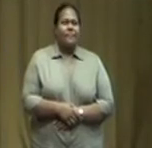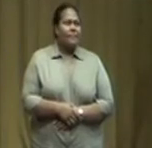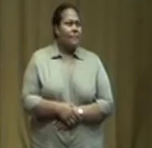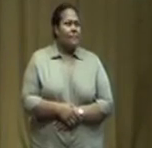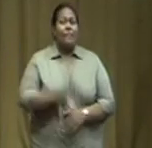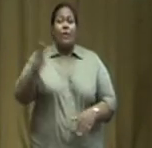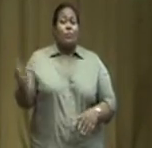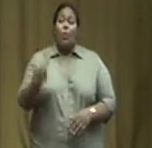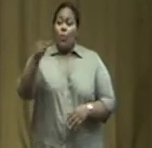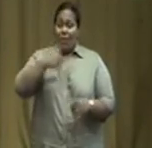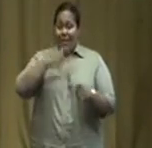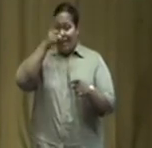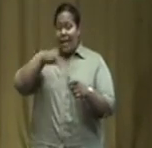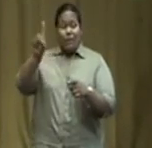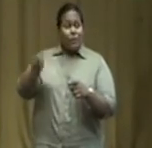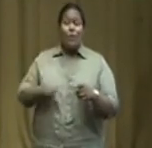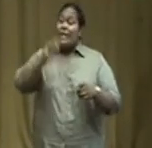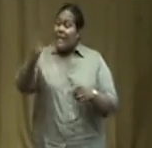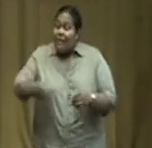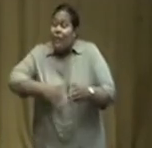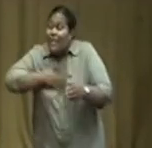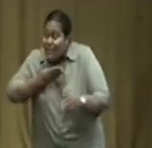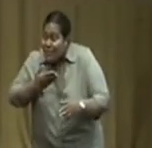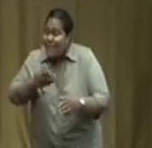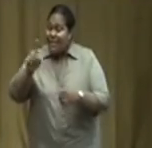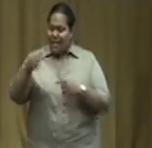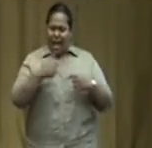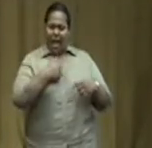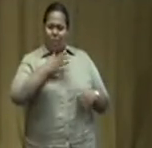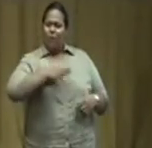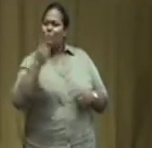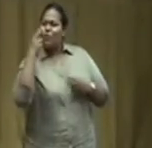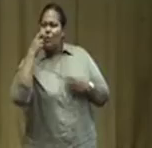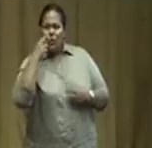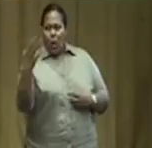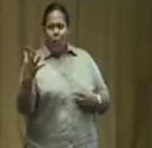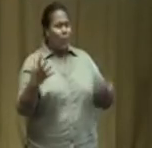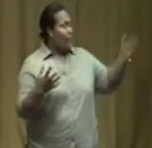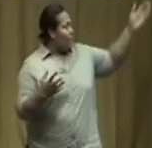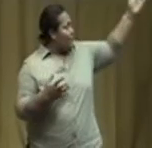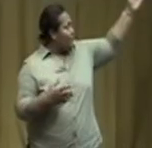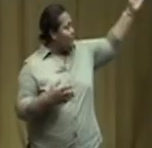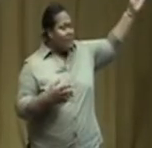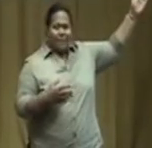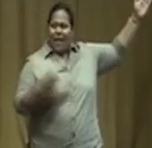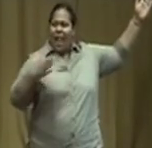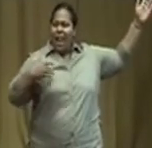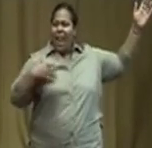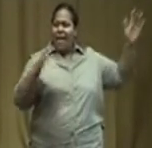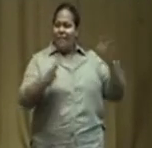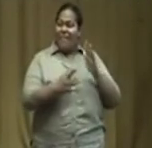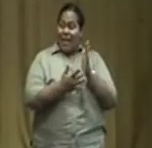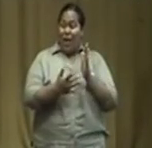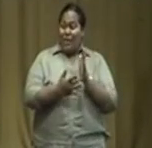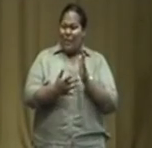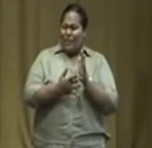So what I can do is, if you're interested, I can show you what an OerU course looks like in terms of the live technology, and